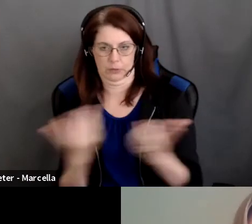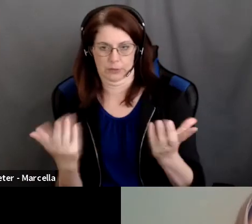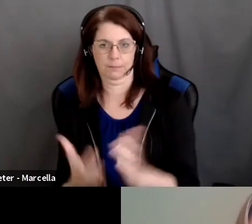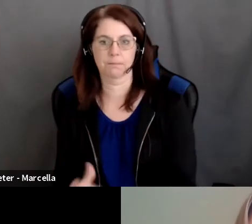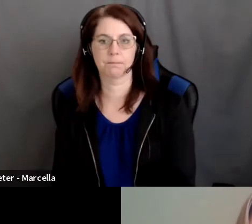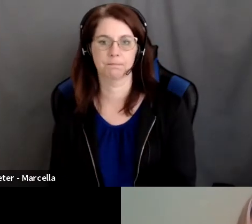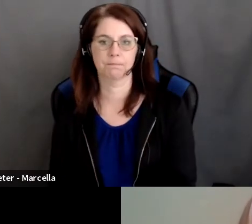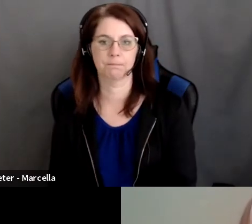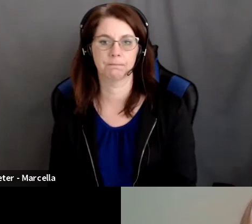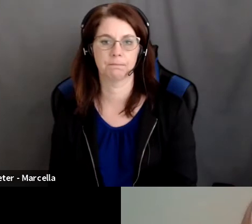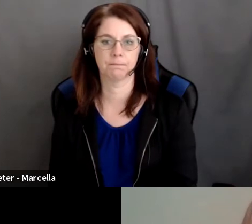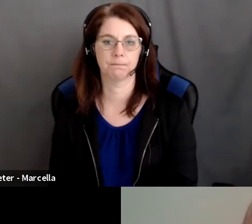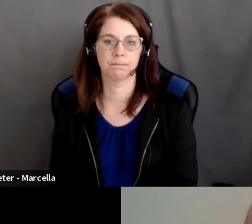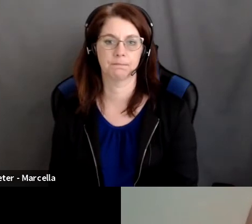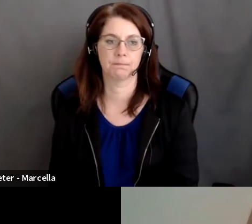Okay.